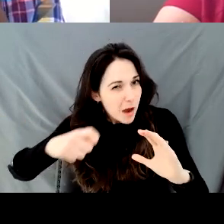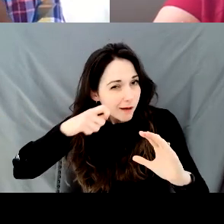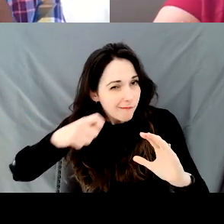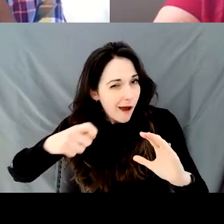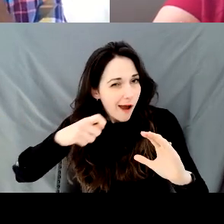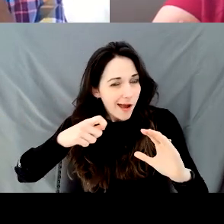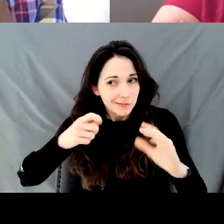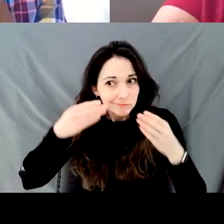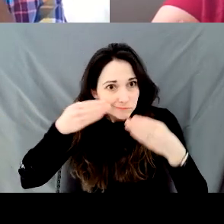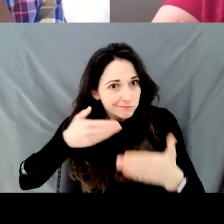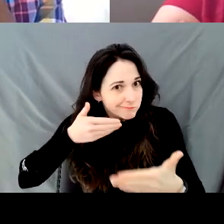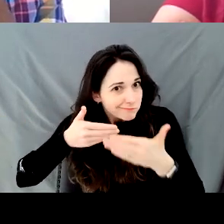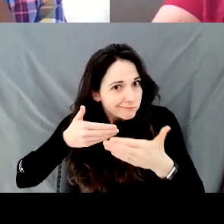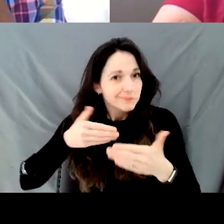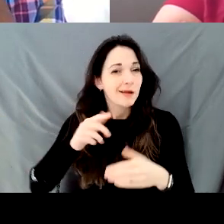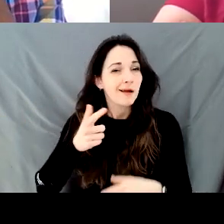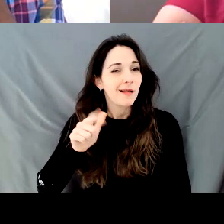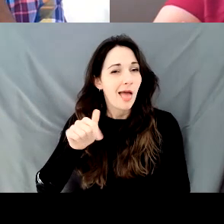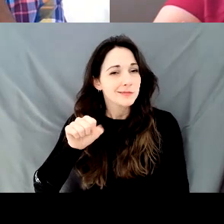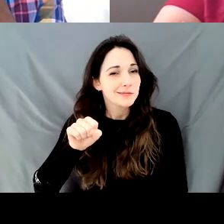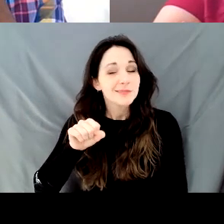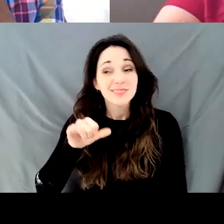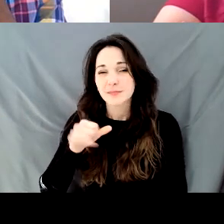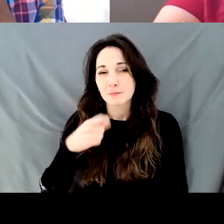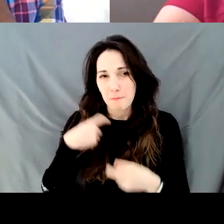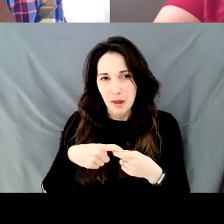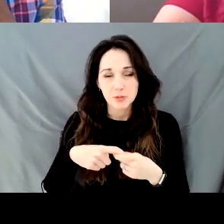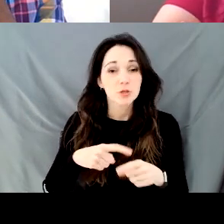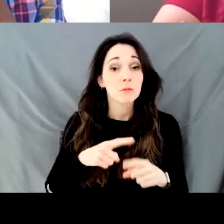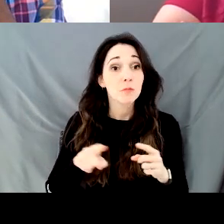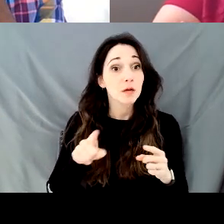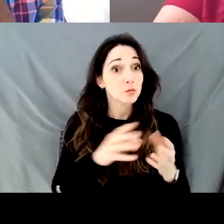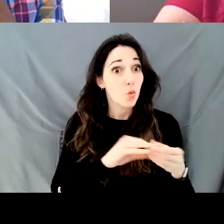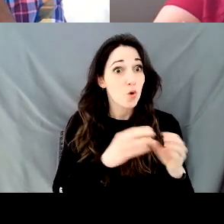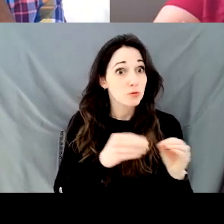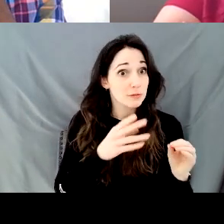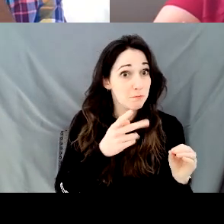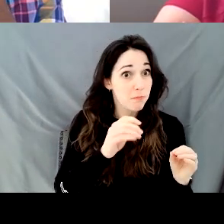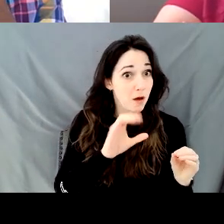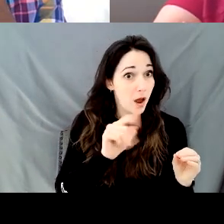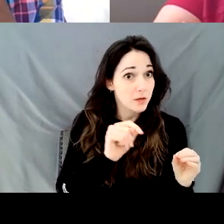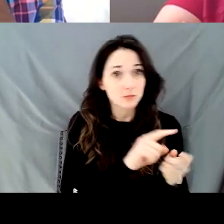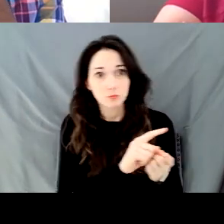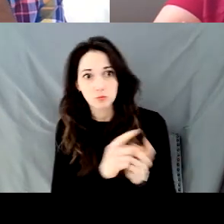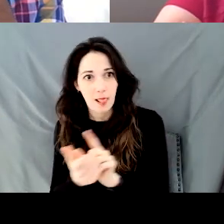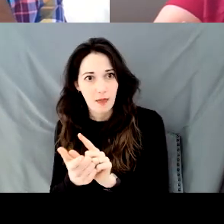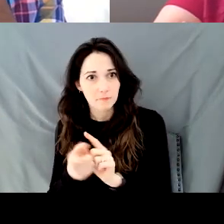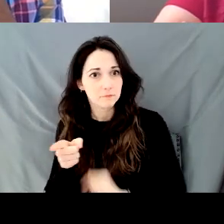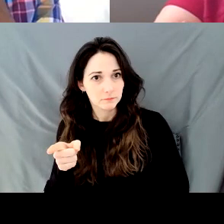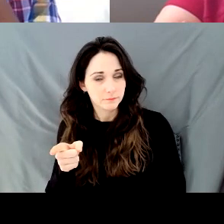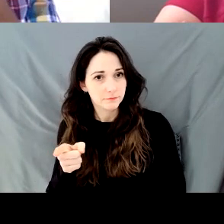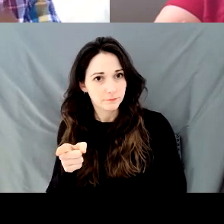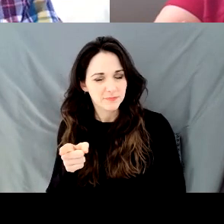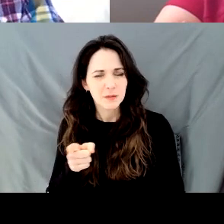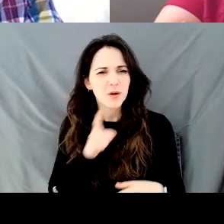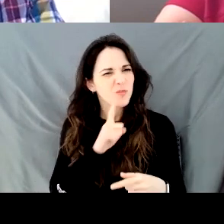do is they take the stories that they have on these podcasts and they translate them, but it's a way for you to learn Spanish. So it's like a